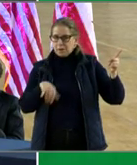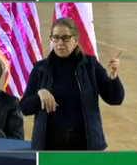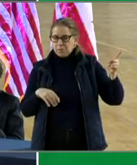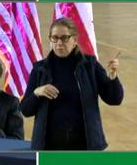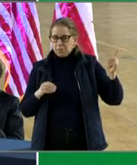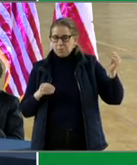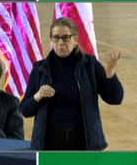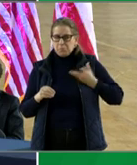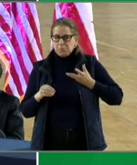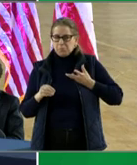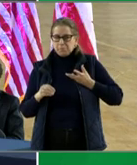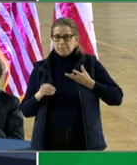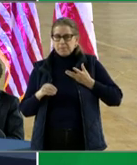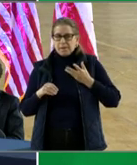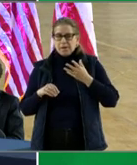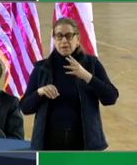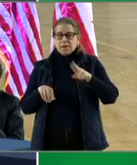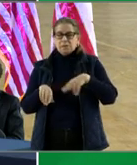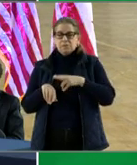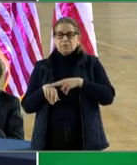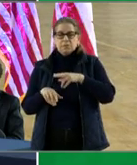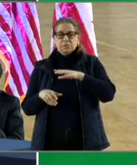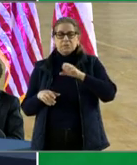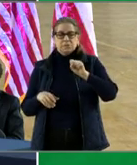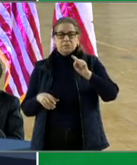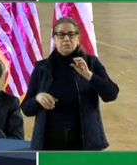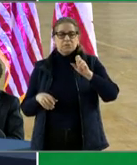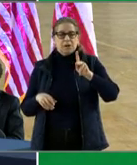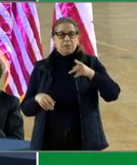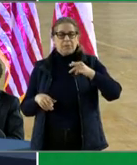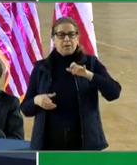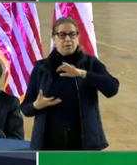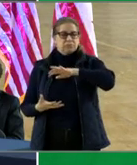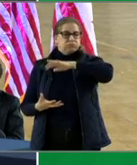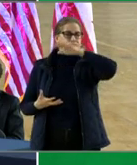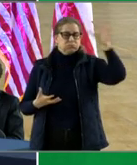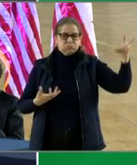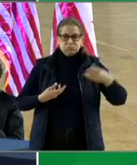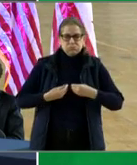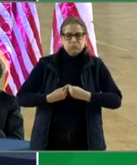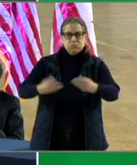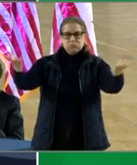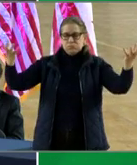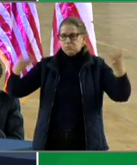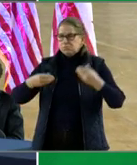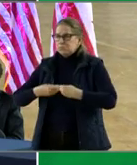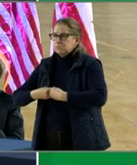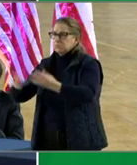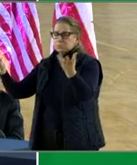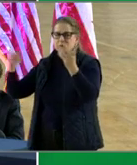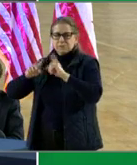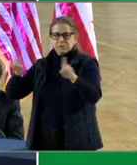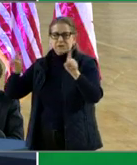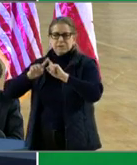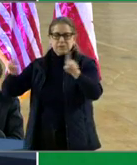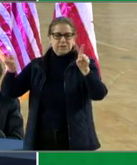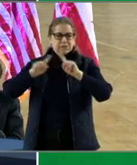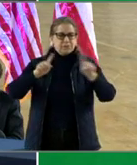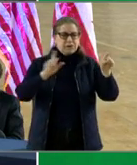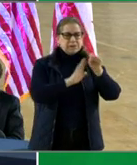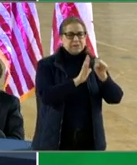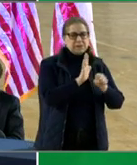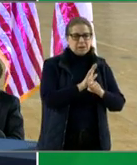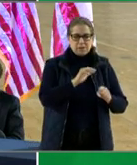national stockpile as evidence of them making distributions from the national stockpile, not just in this instance, but in other